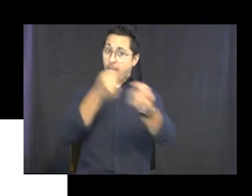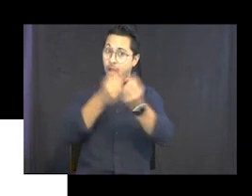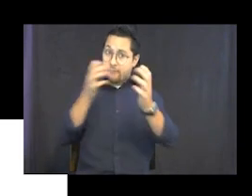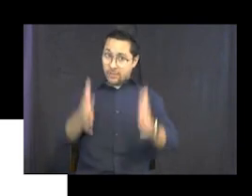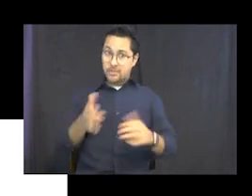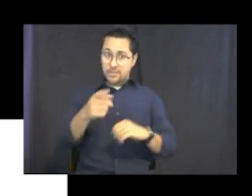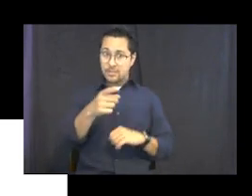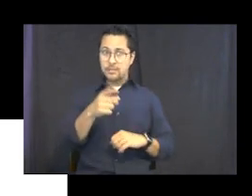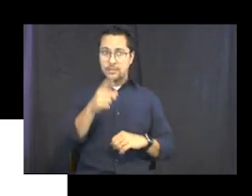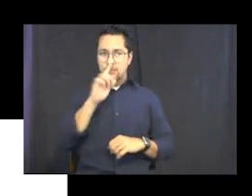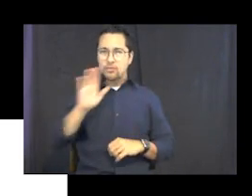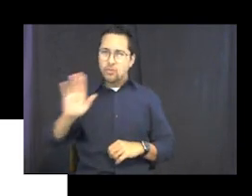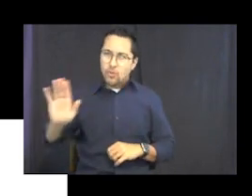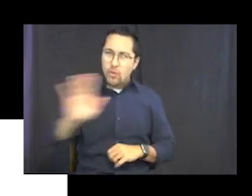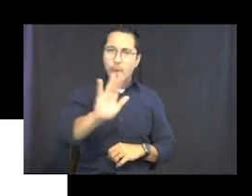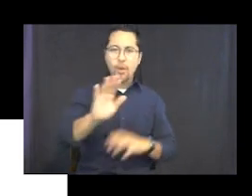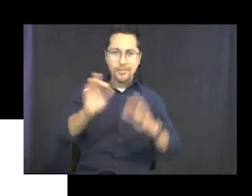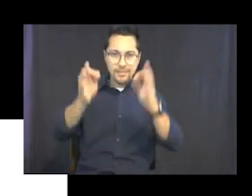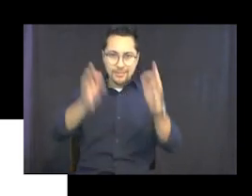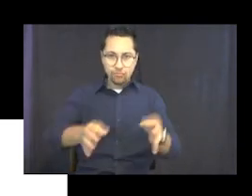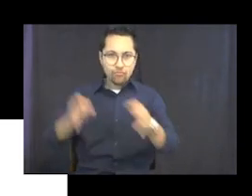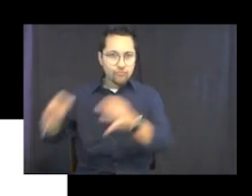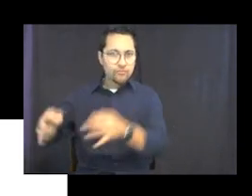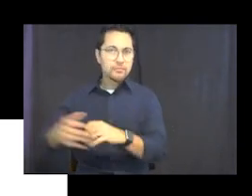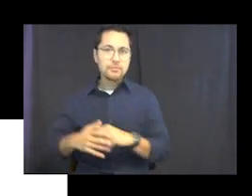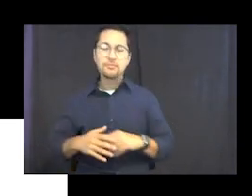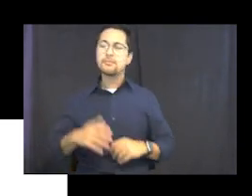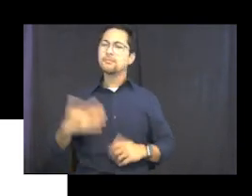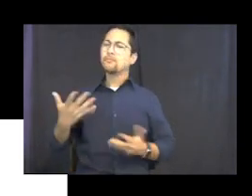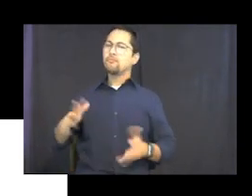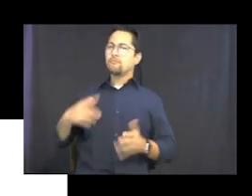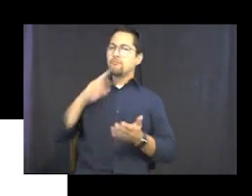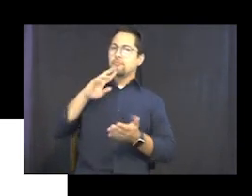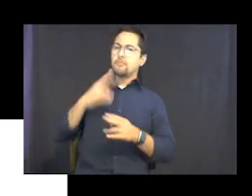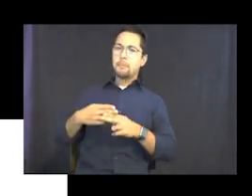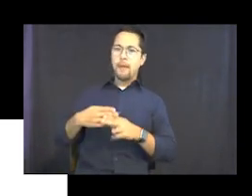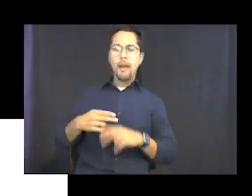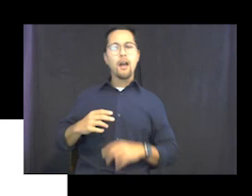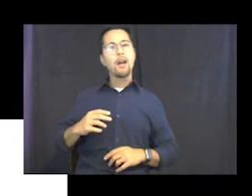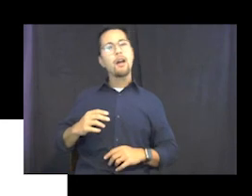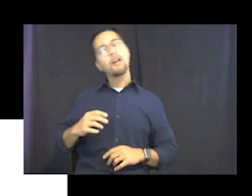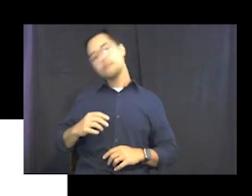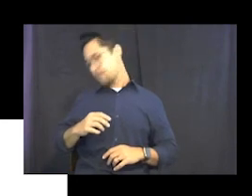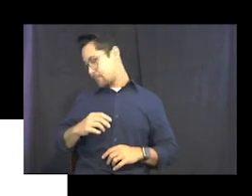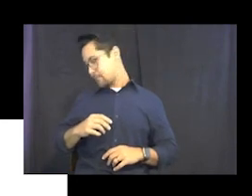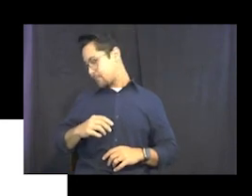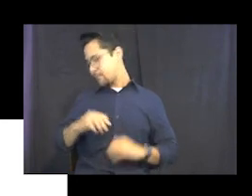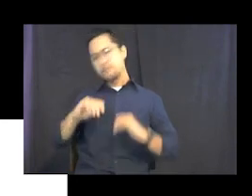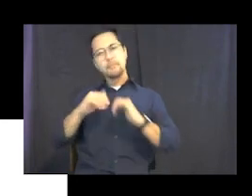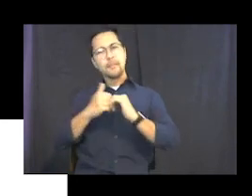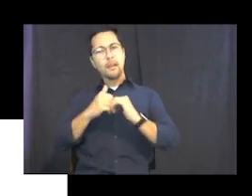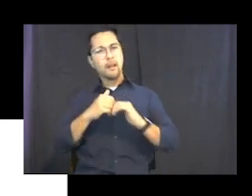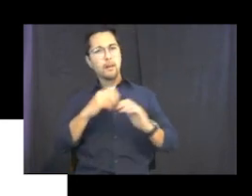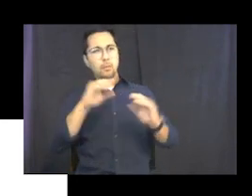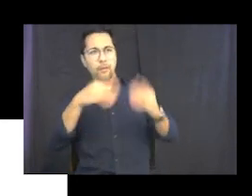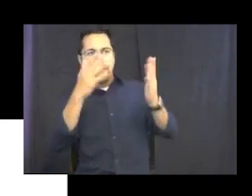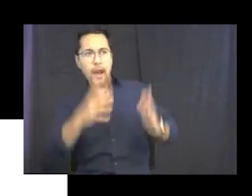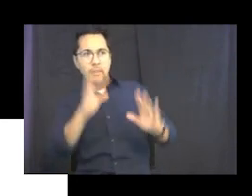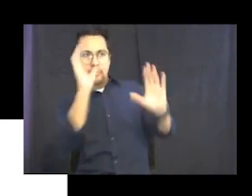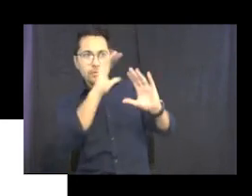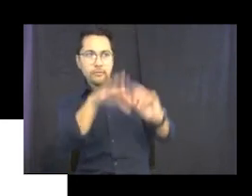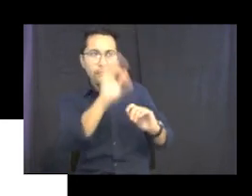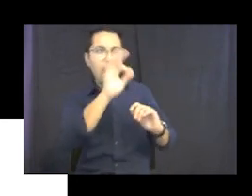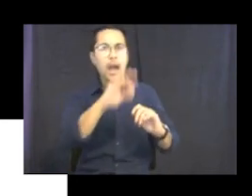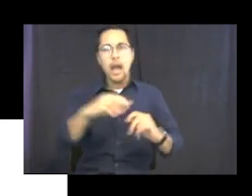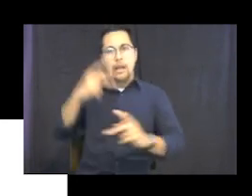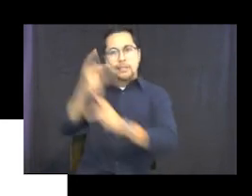self-advocacy, it's your decision. We've talked about how to find providers, keep providers,